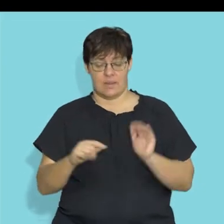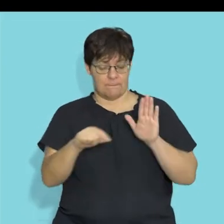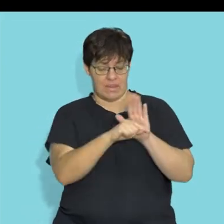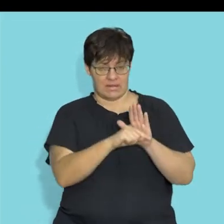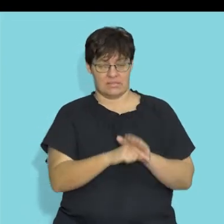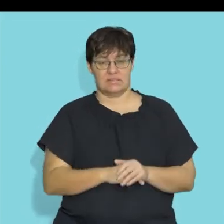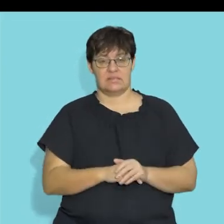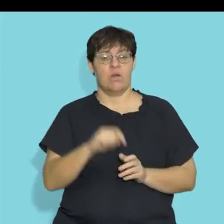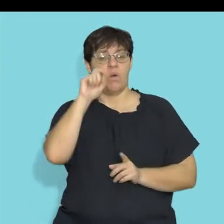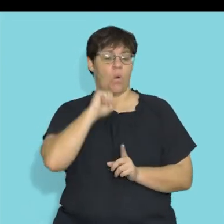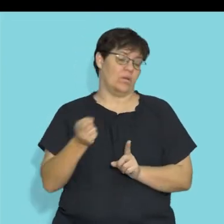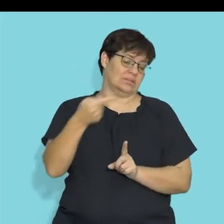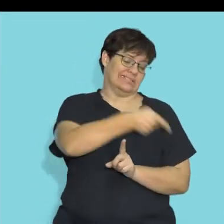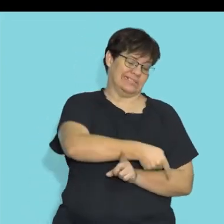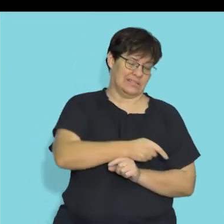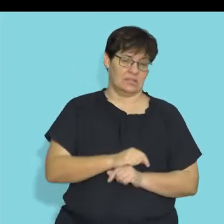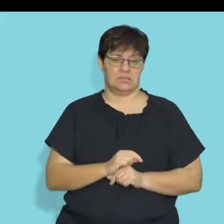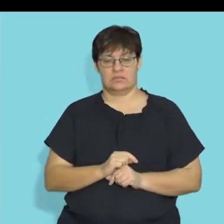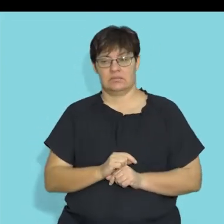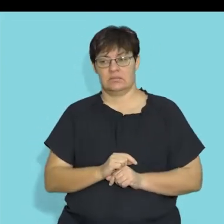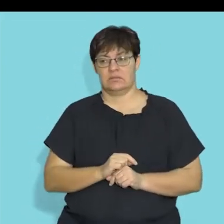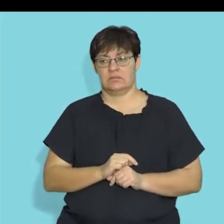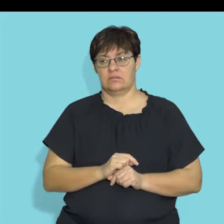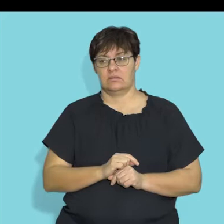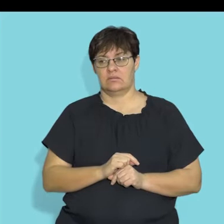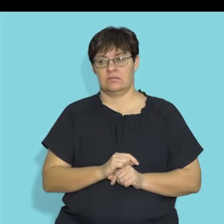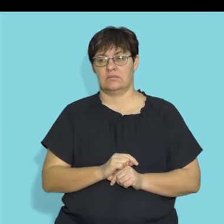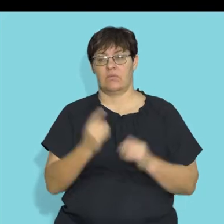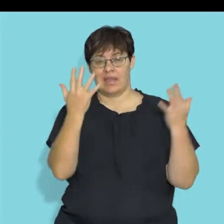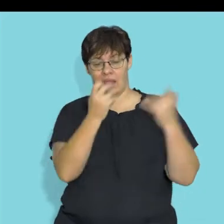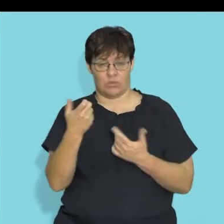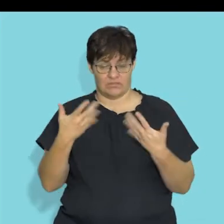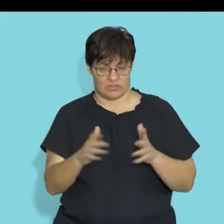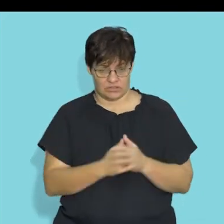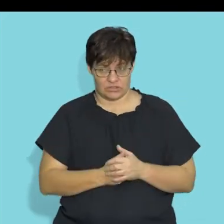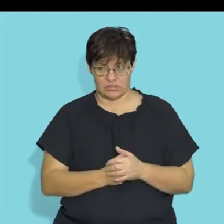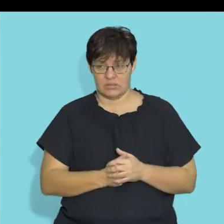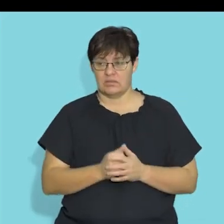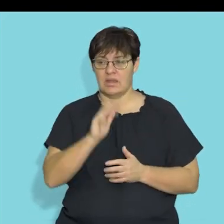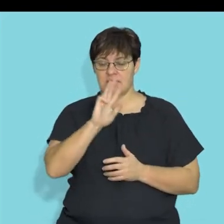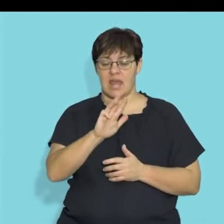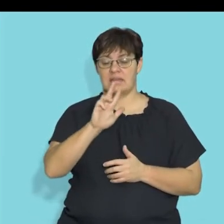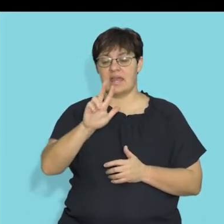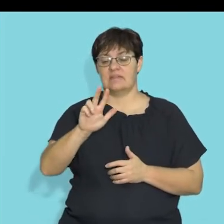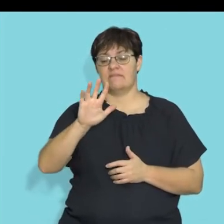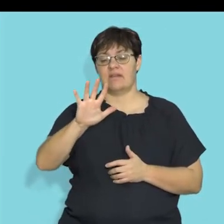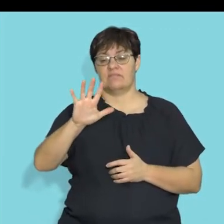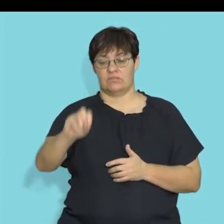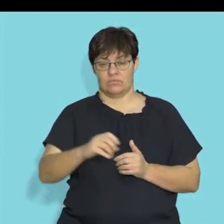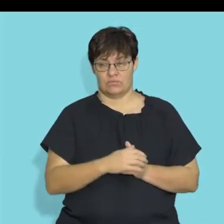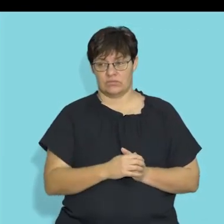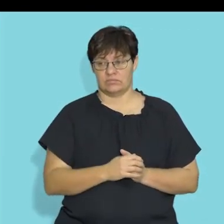10,638, right? Minus the old rental. Remember, we calculated it to